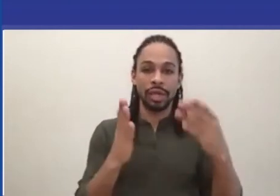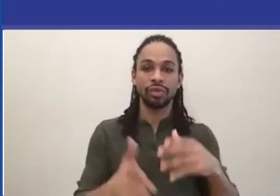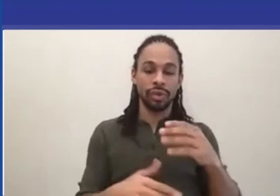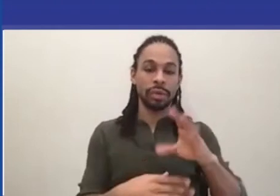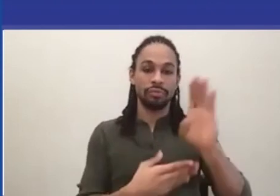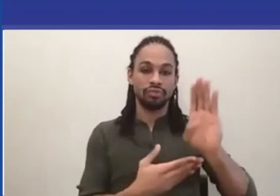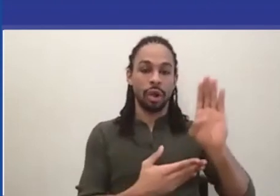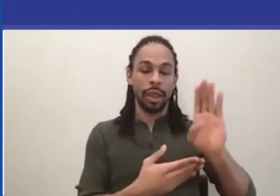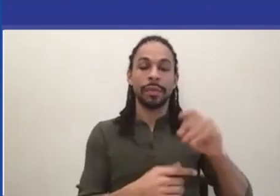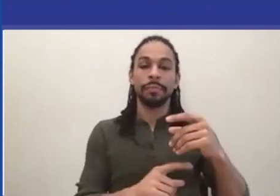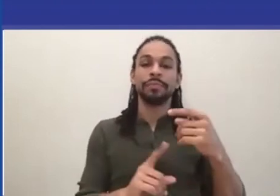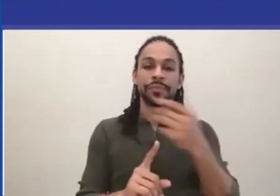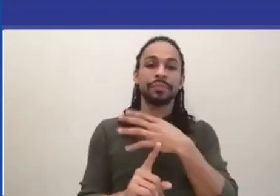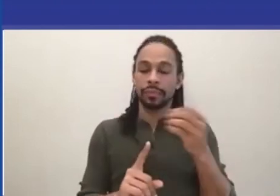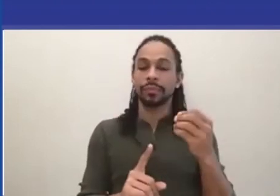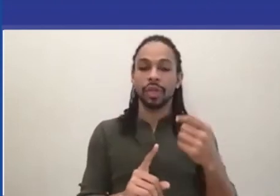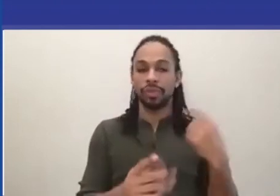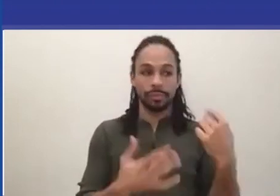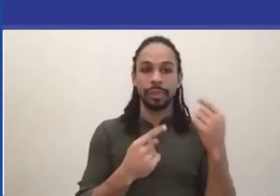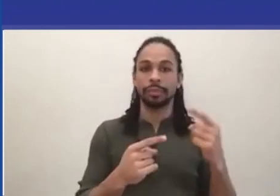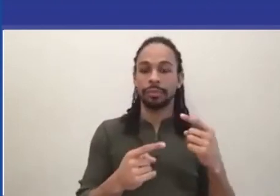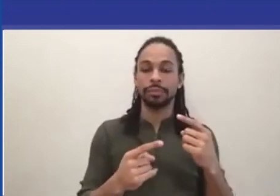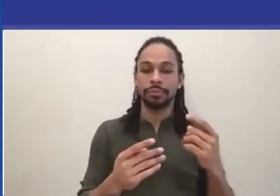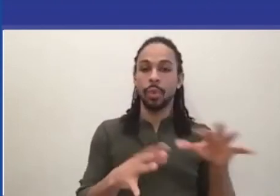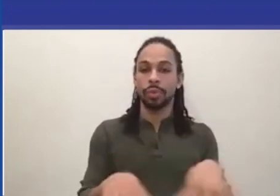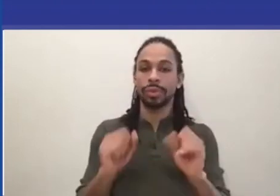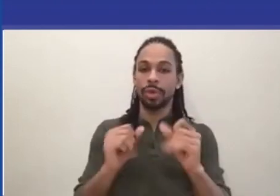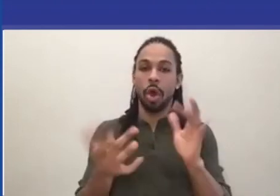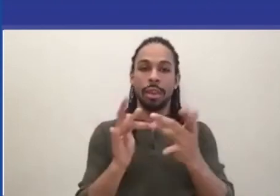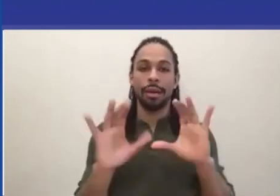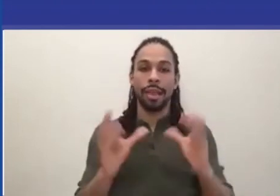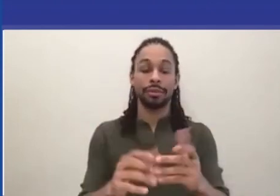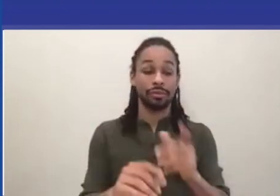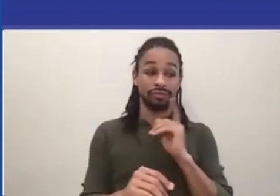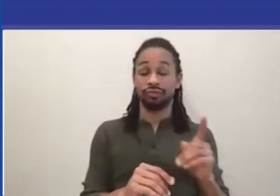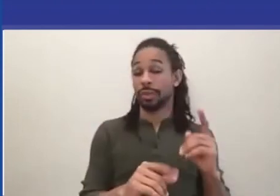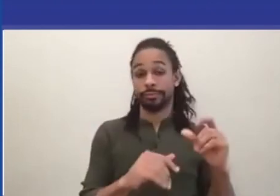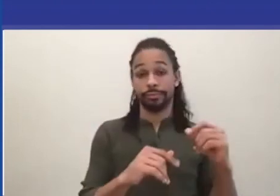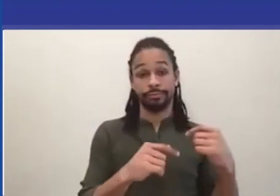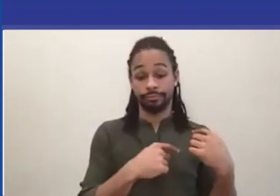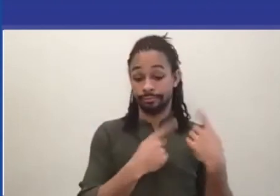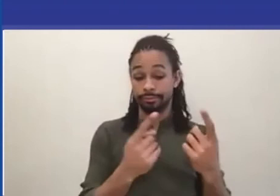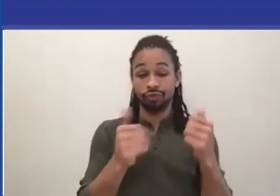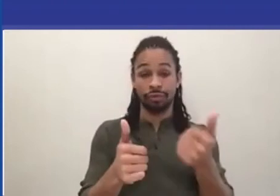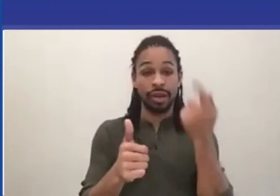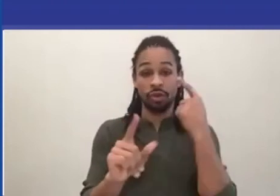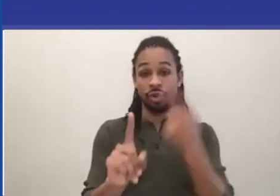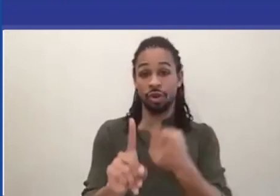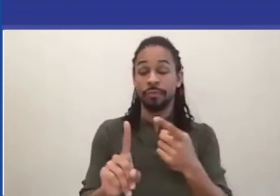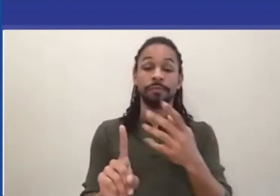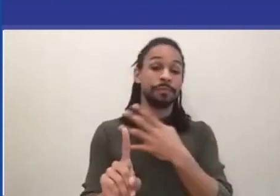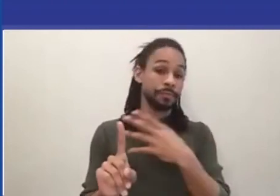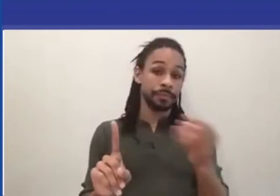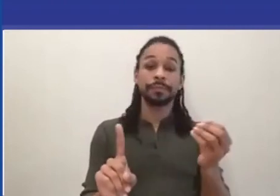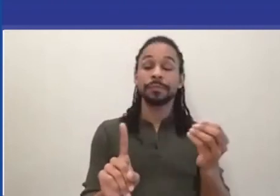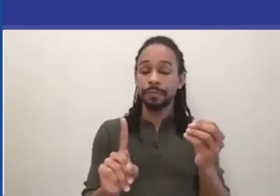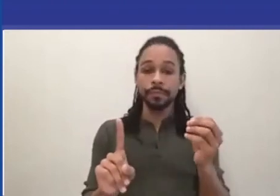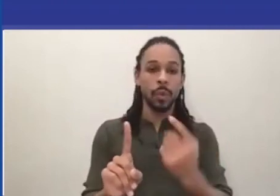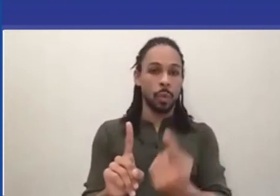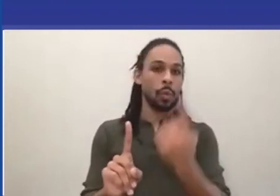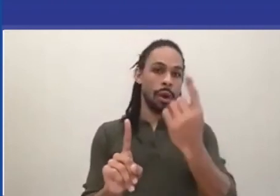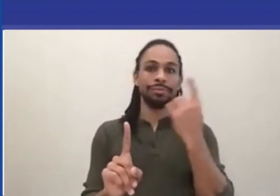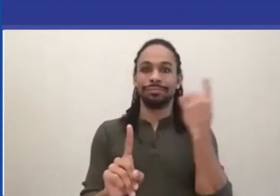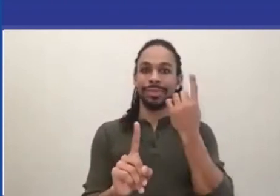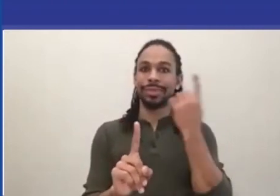classes, and it's been going great for her. And I know one of the things that she always finds important